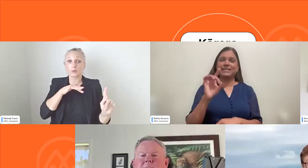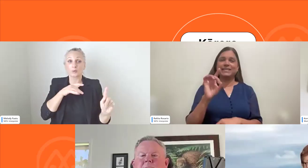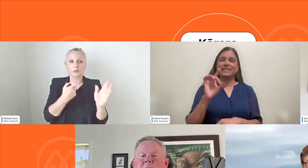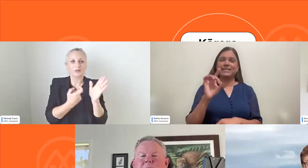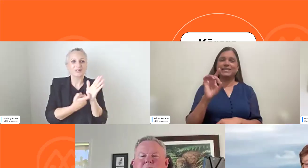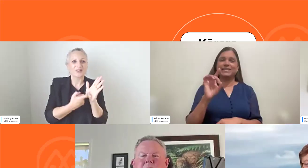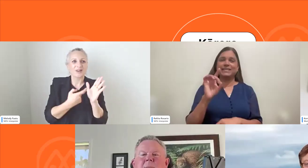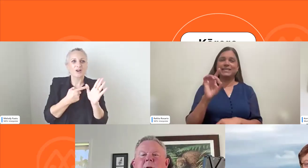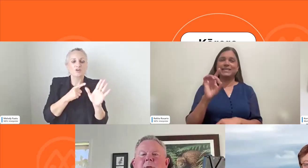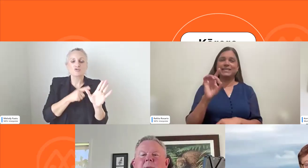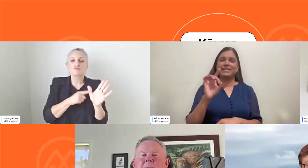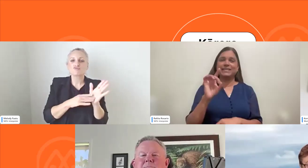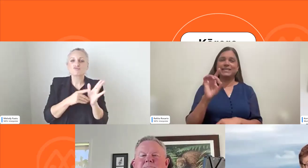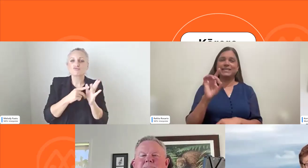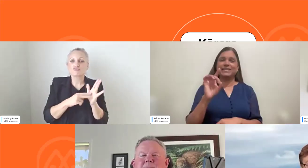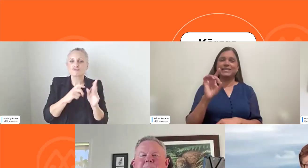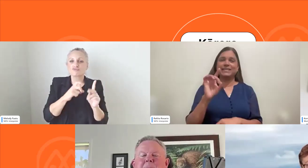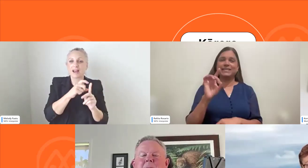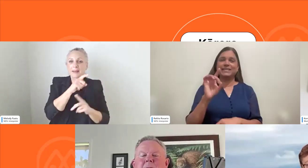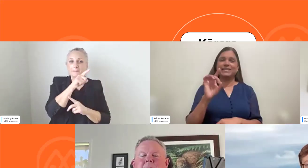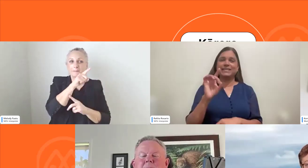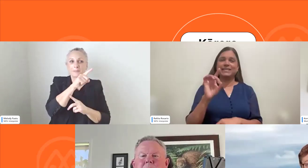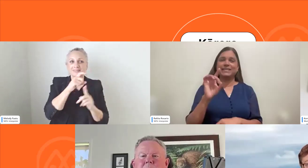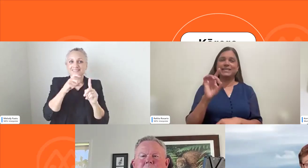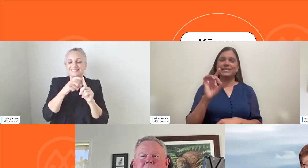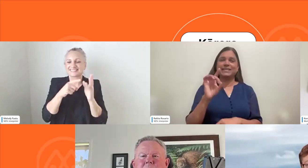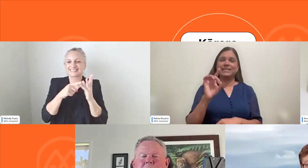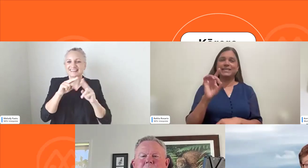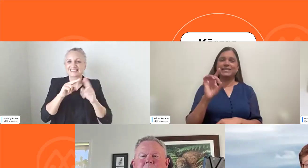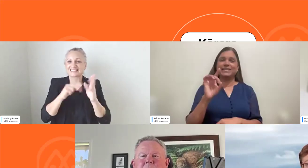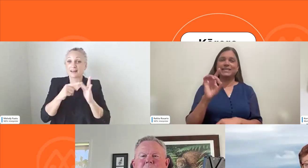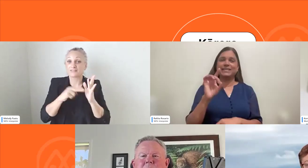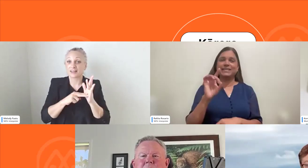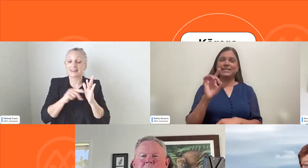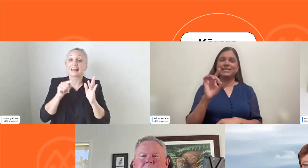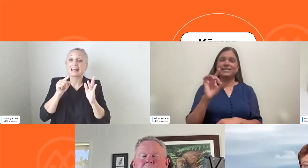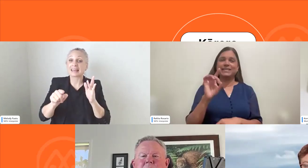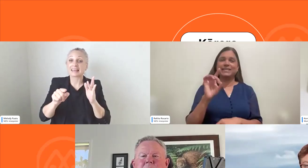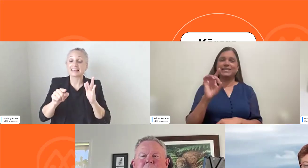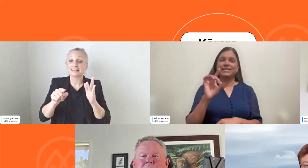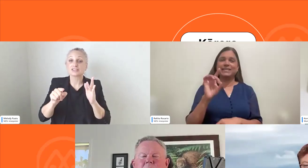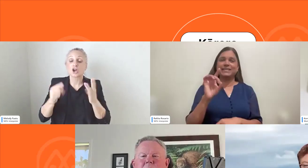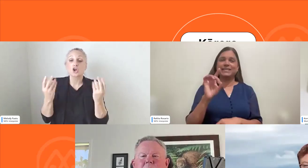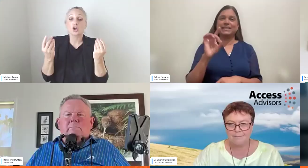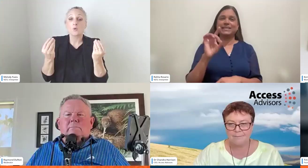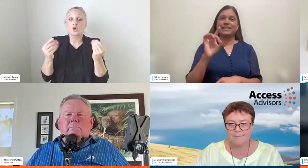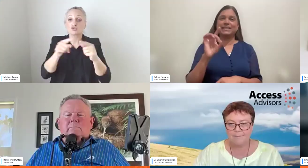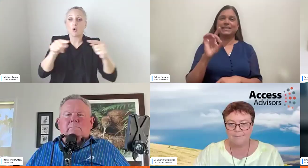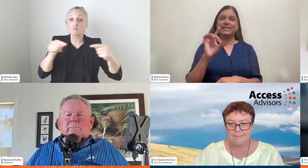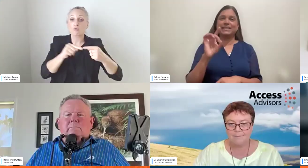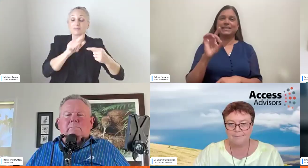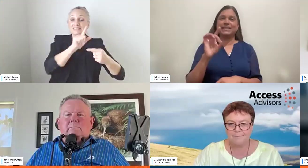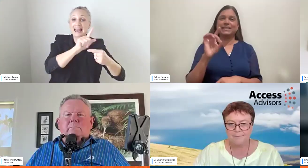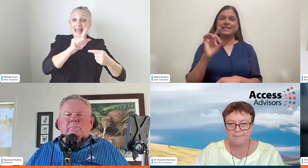here. Now, Raymond is a commercial property landlord and an entrepreneur, and he became a